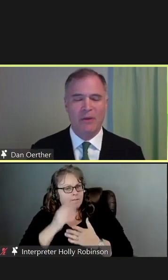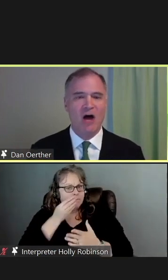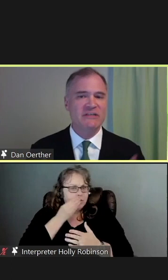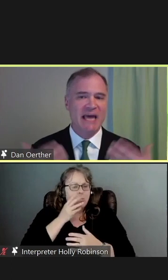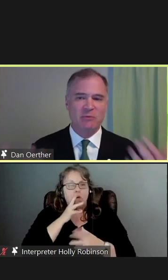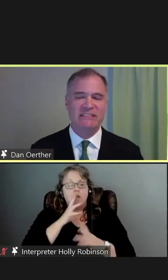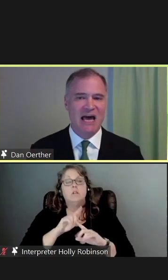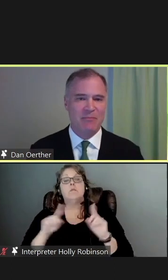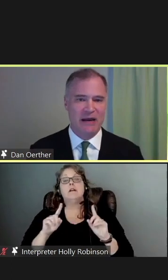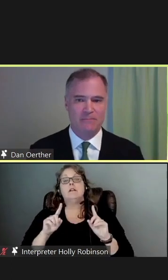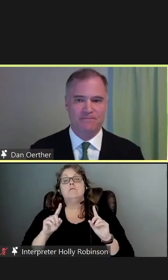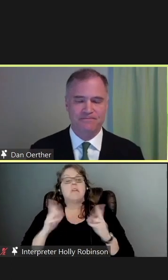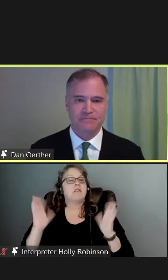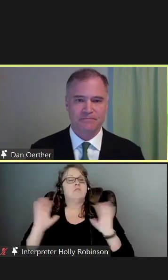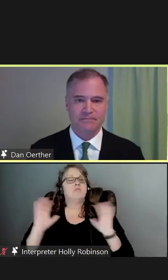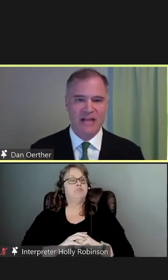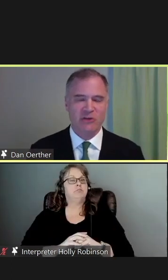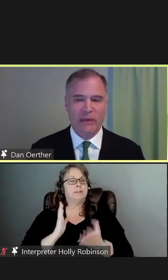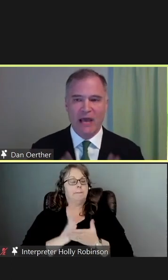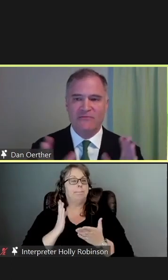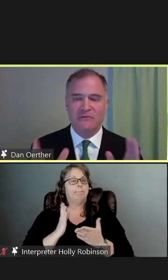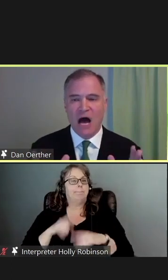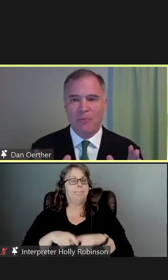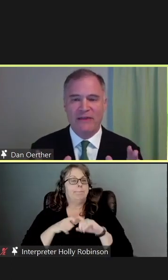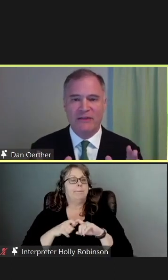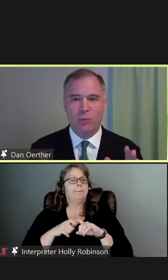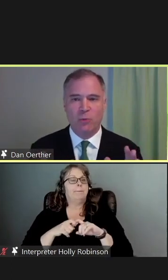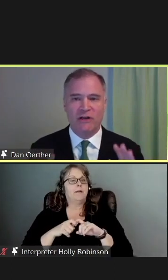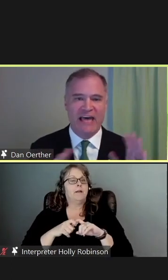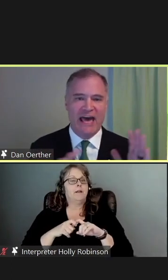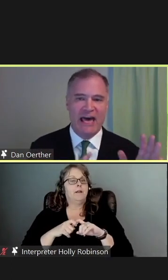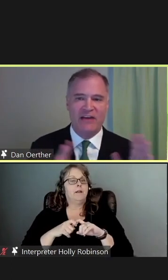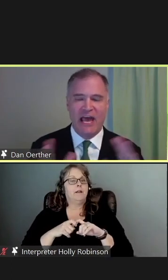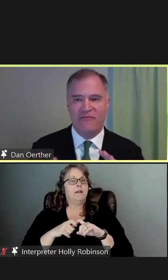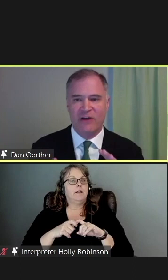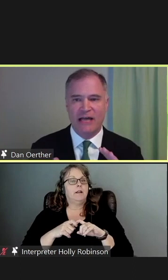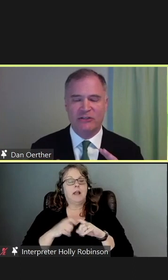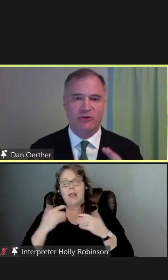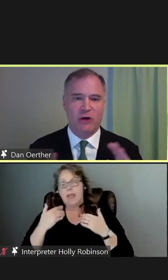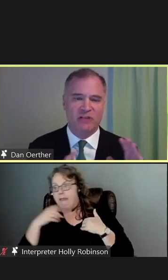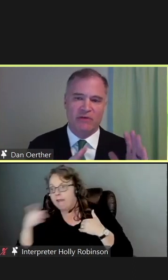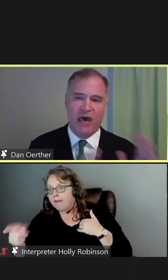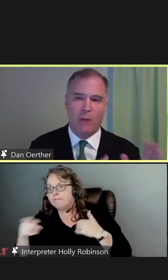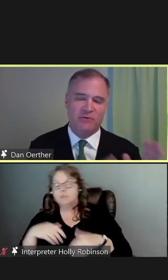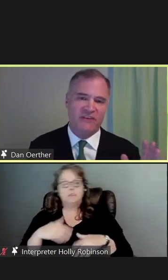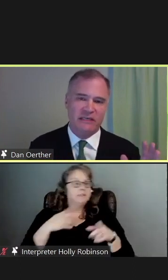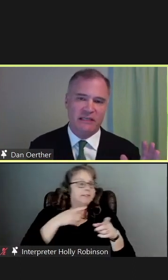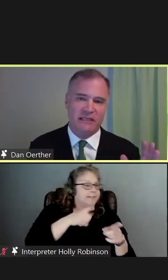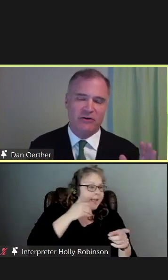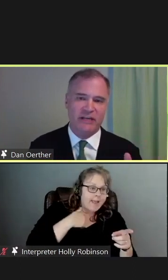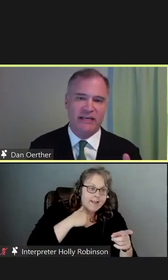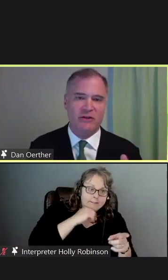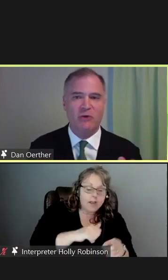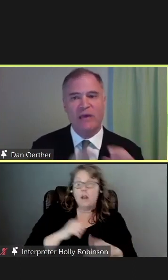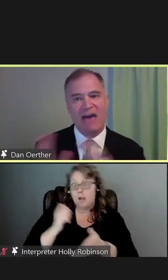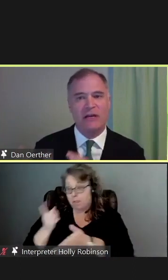But oftentimes we stop there. And so we kind of operate in this world of the have and have nots. There's those that we've helped with physiological